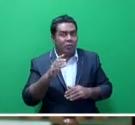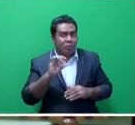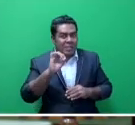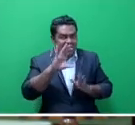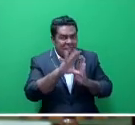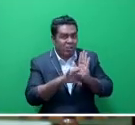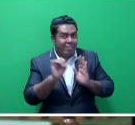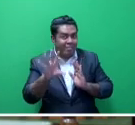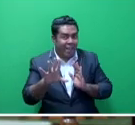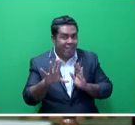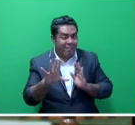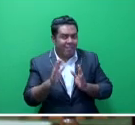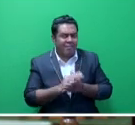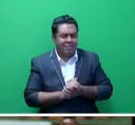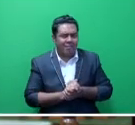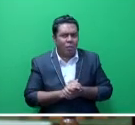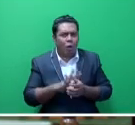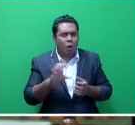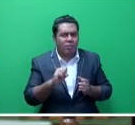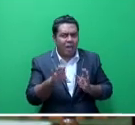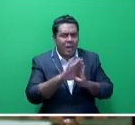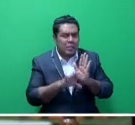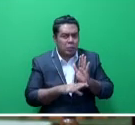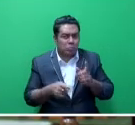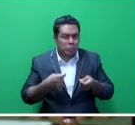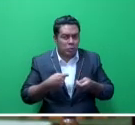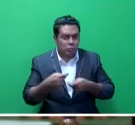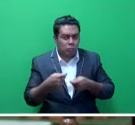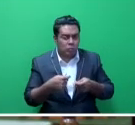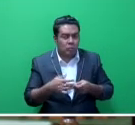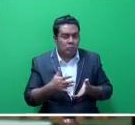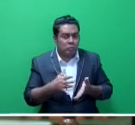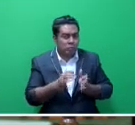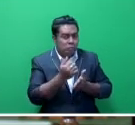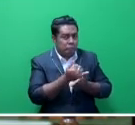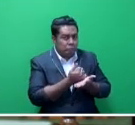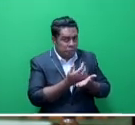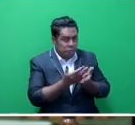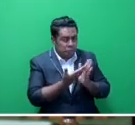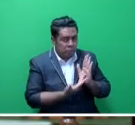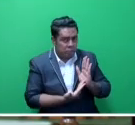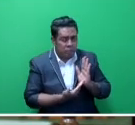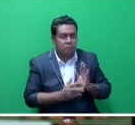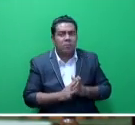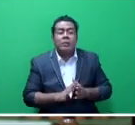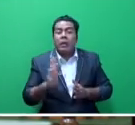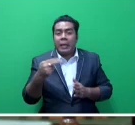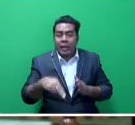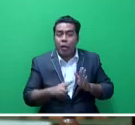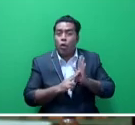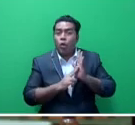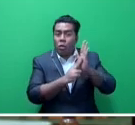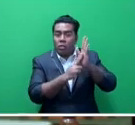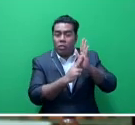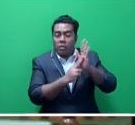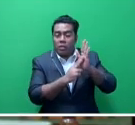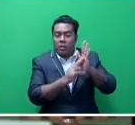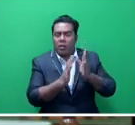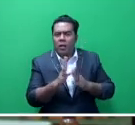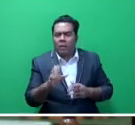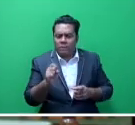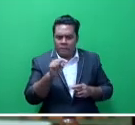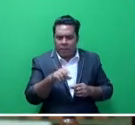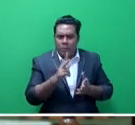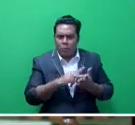in the north have the ability to connect to fast internet speeds, we are pressing ahead with the Northern Connectivity Project. This initiative focuses